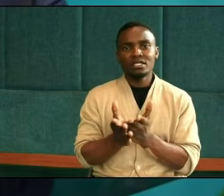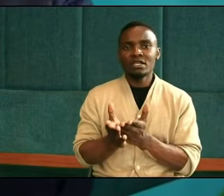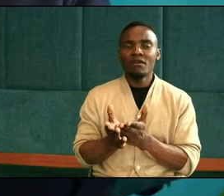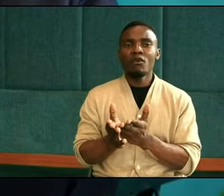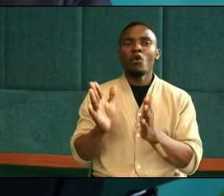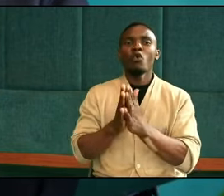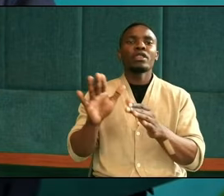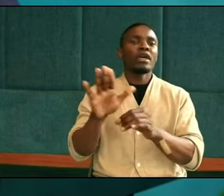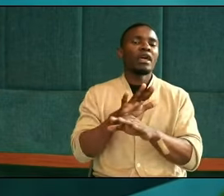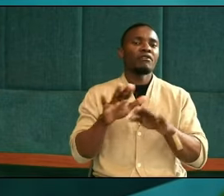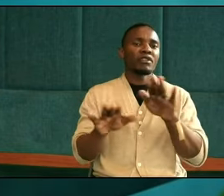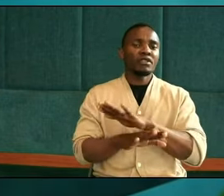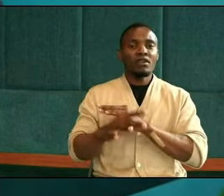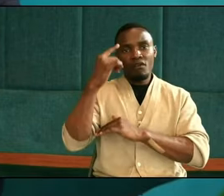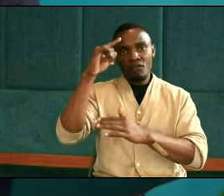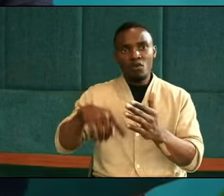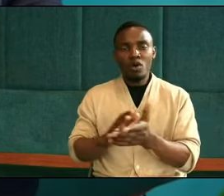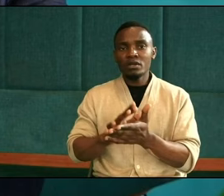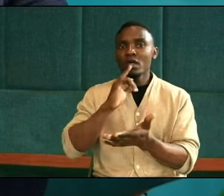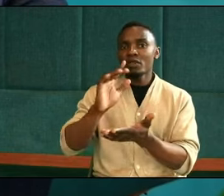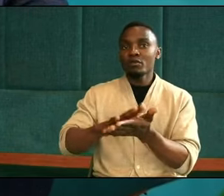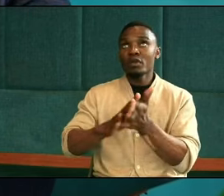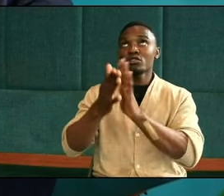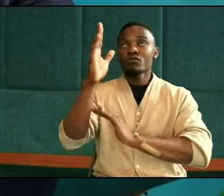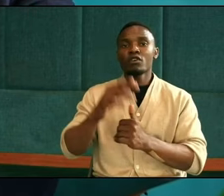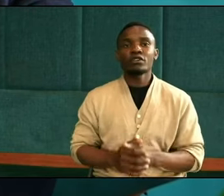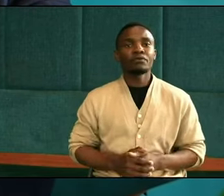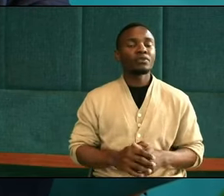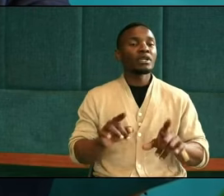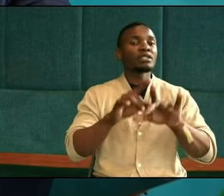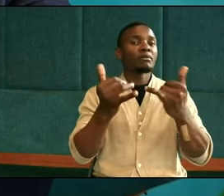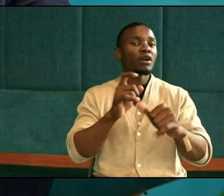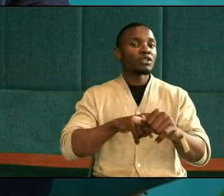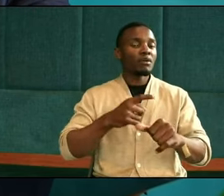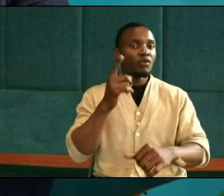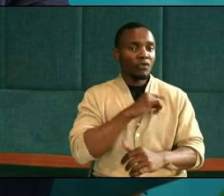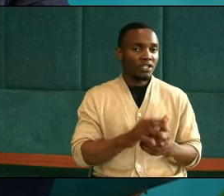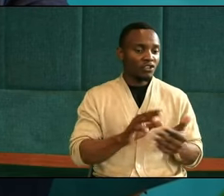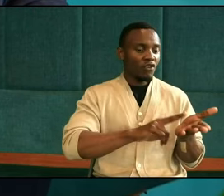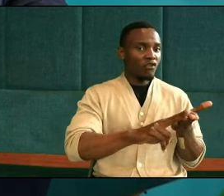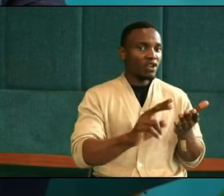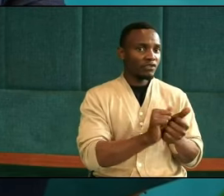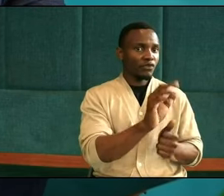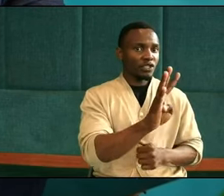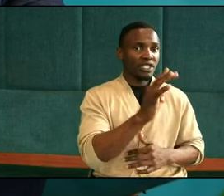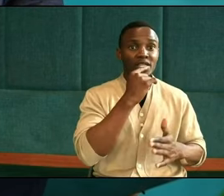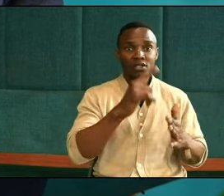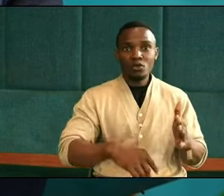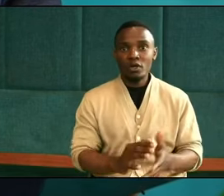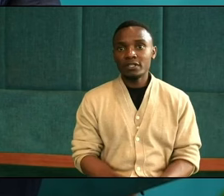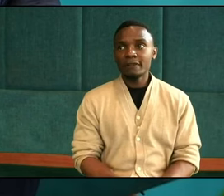the advancement of the cause of God. And as we close, listen to verse 14. The Bible says,